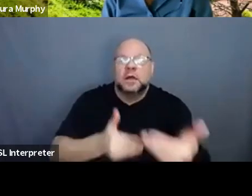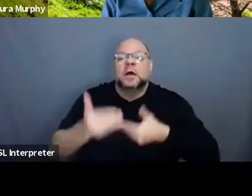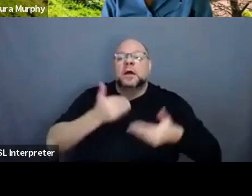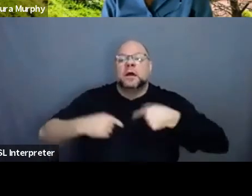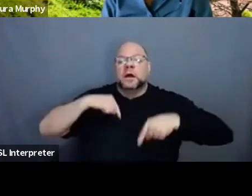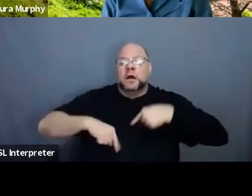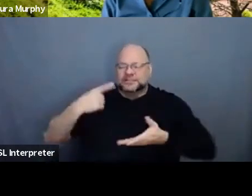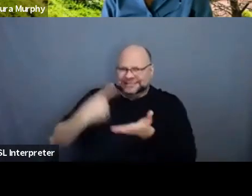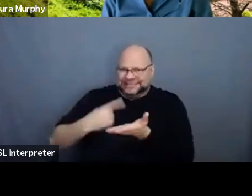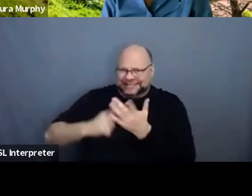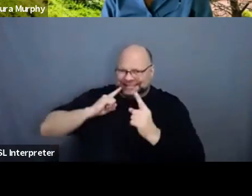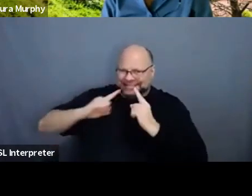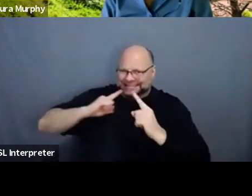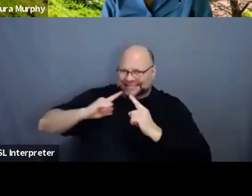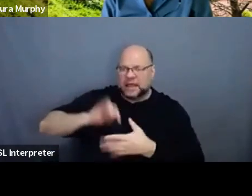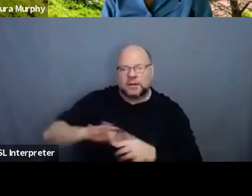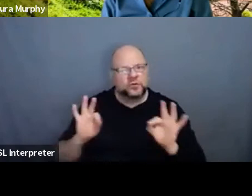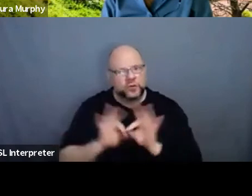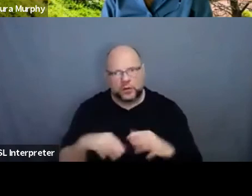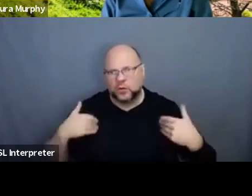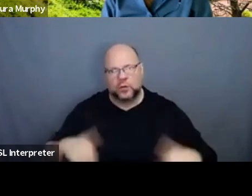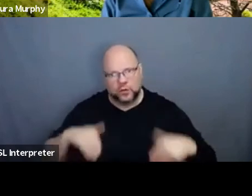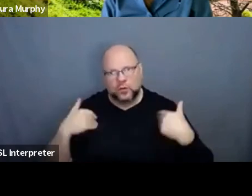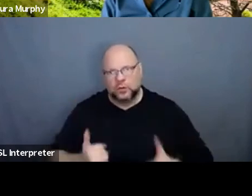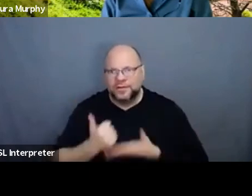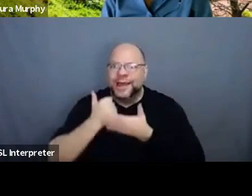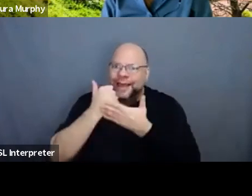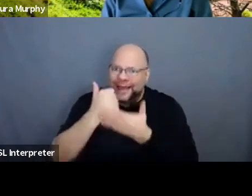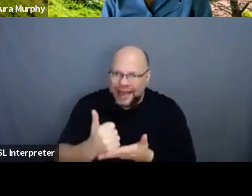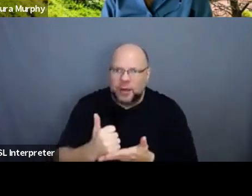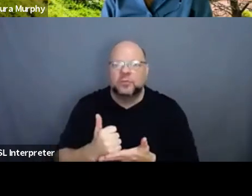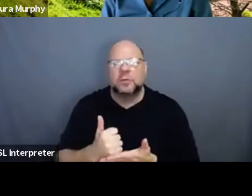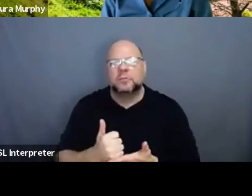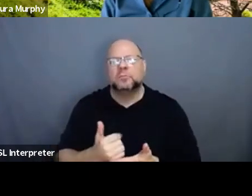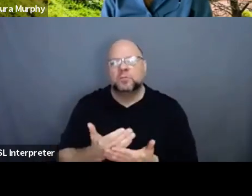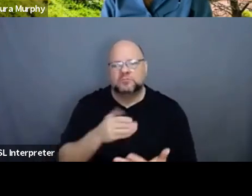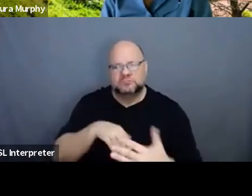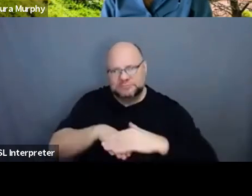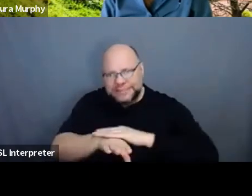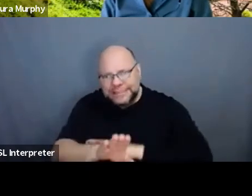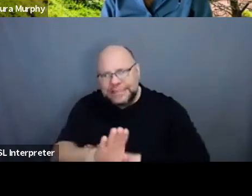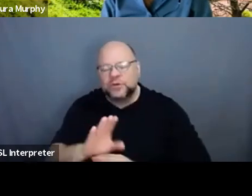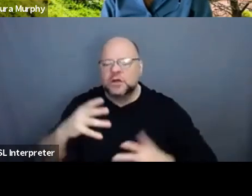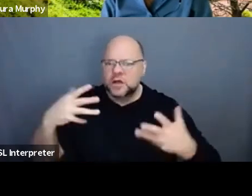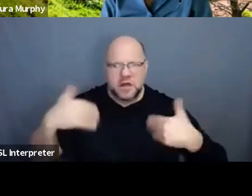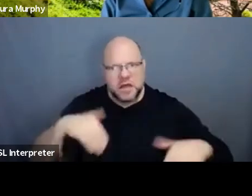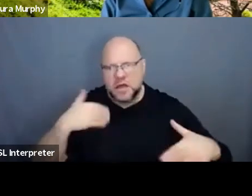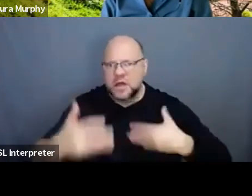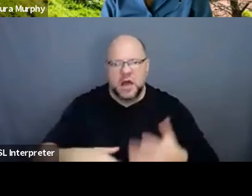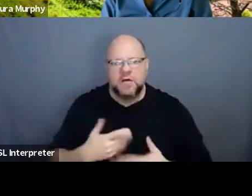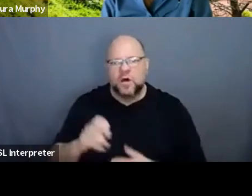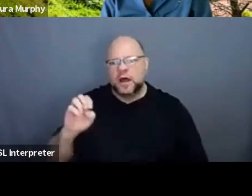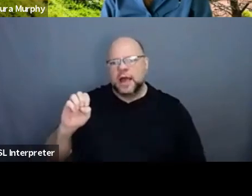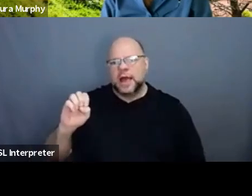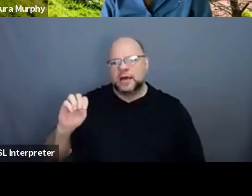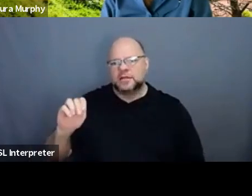probably one of the most critical things that has been helpful for them in entering into conversations that verge on ethnography, where